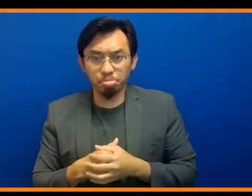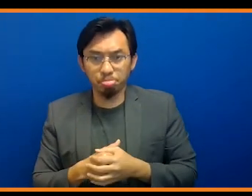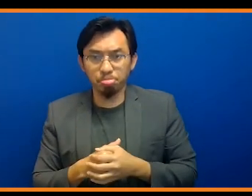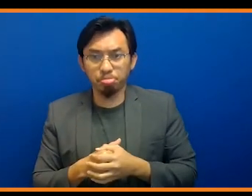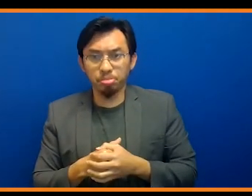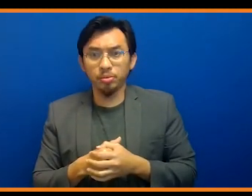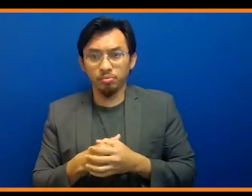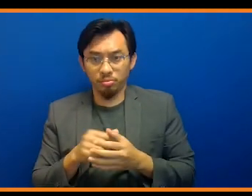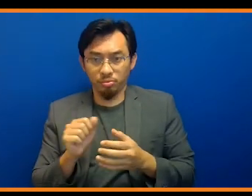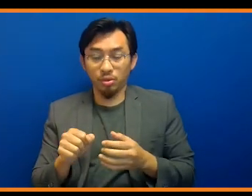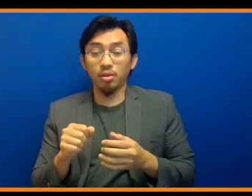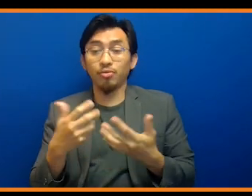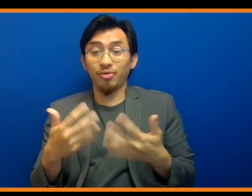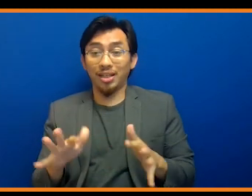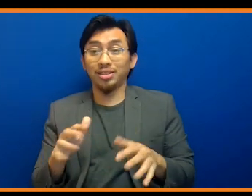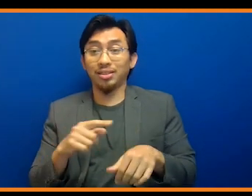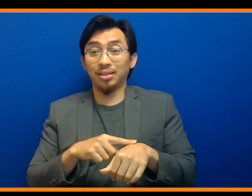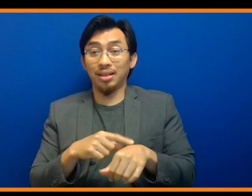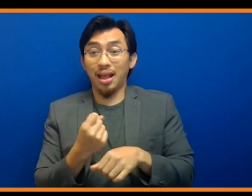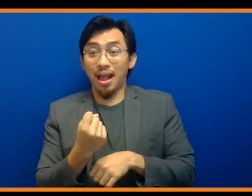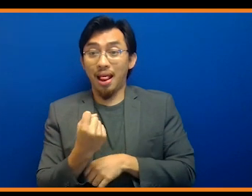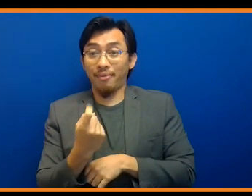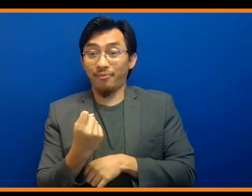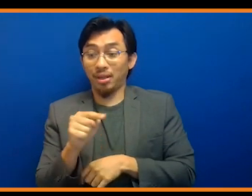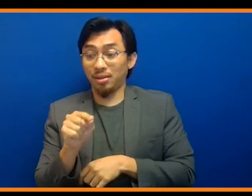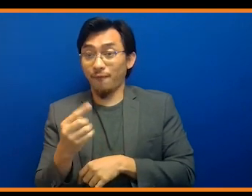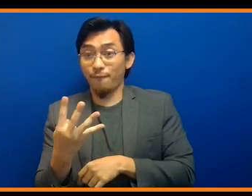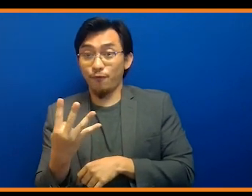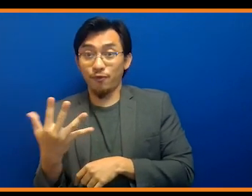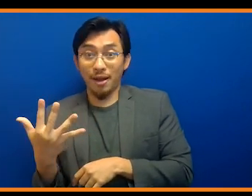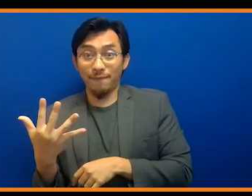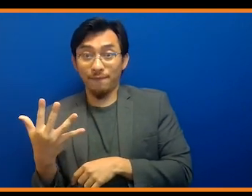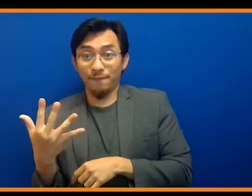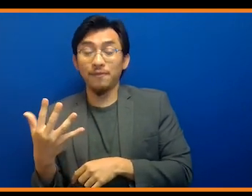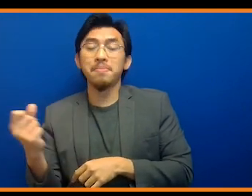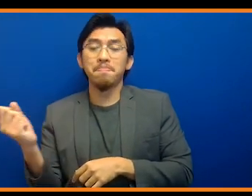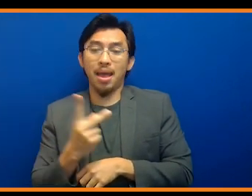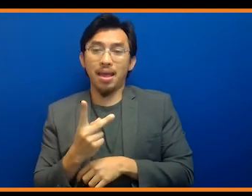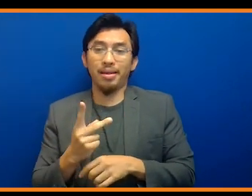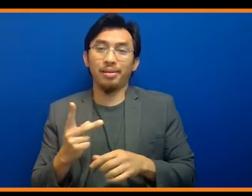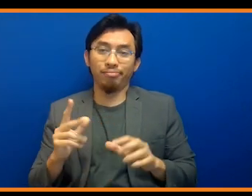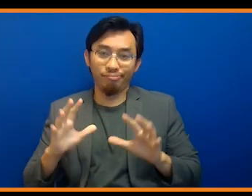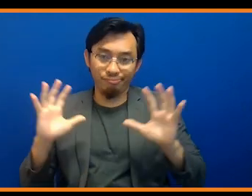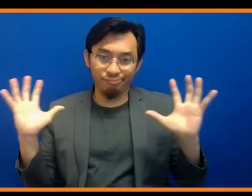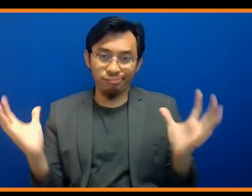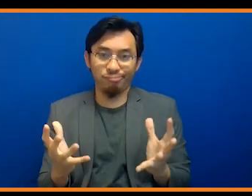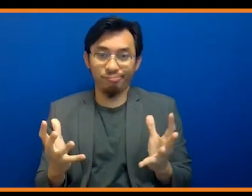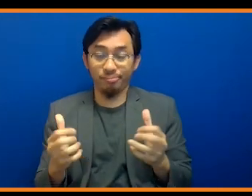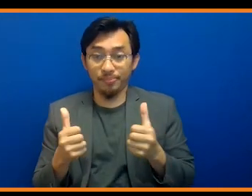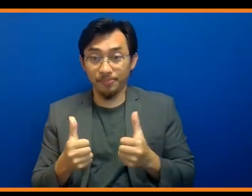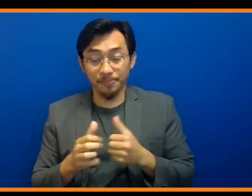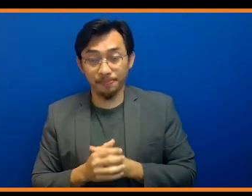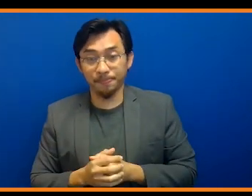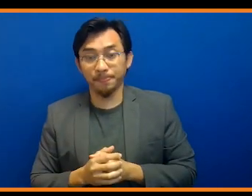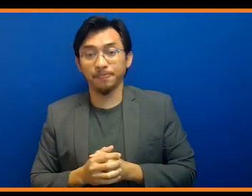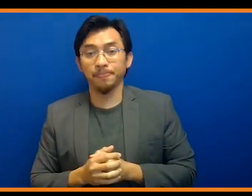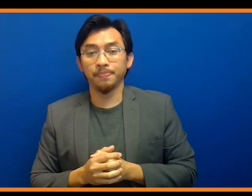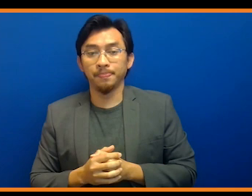see you again on the main hall at 11:45.